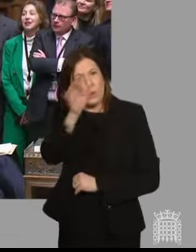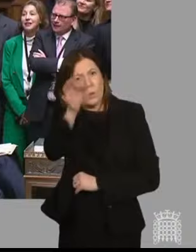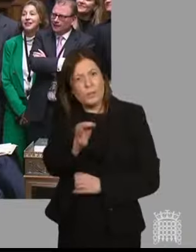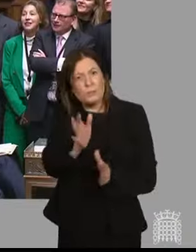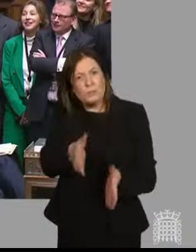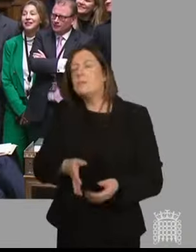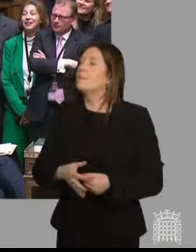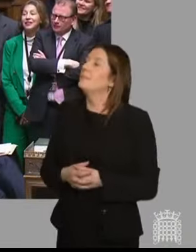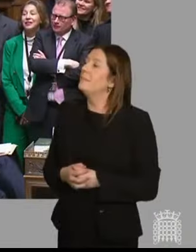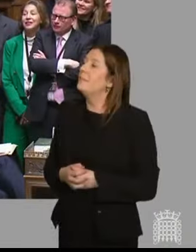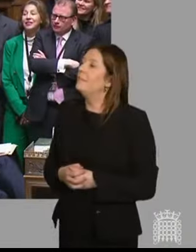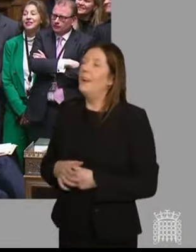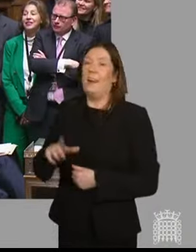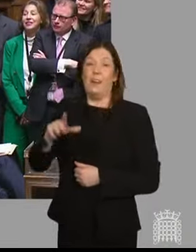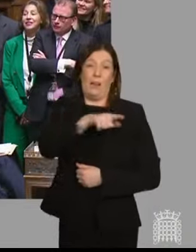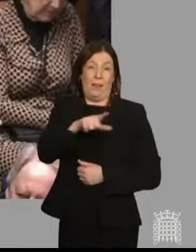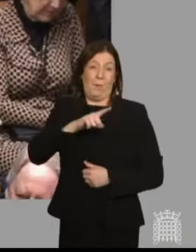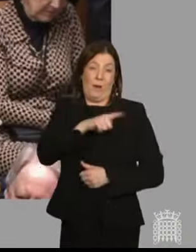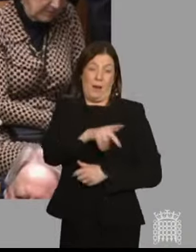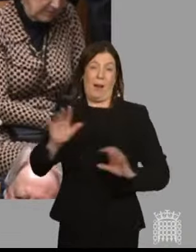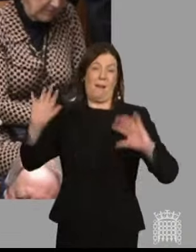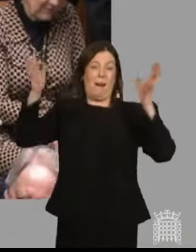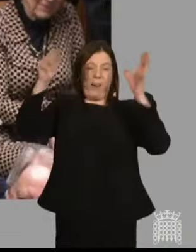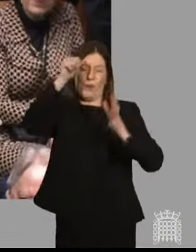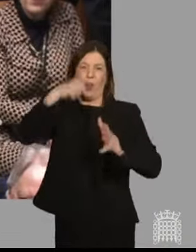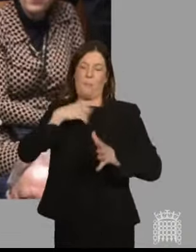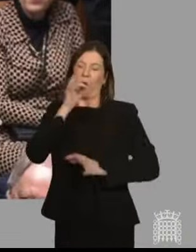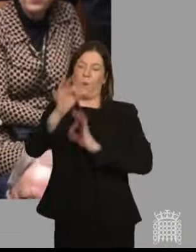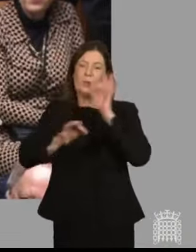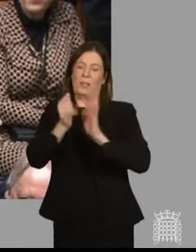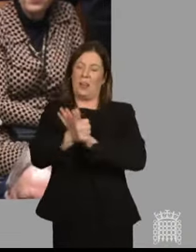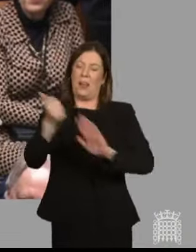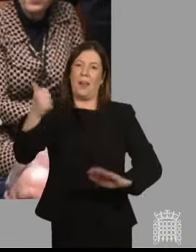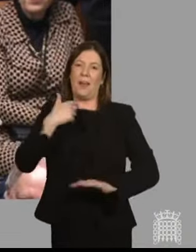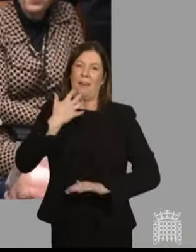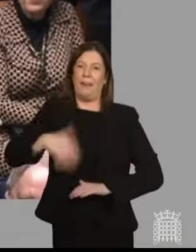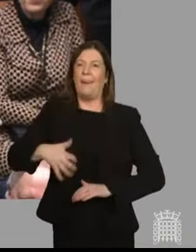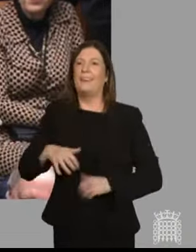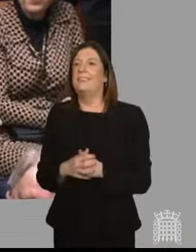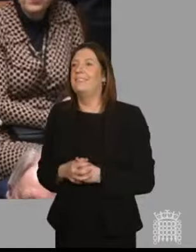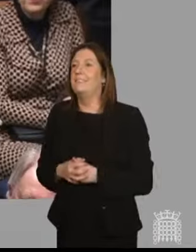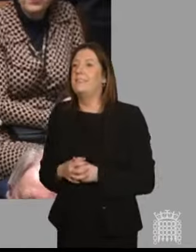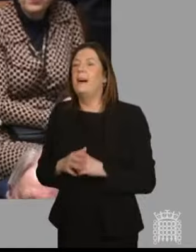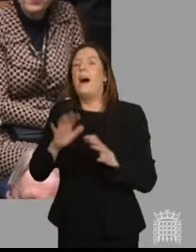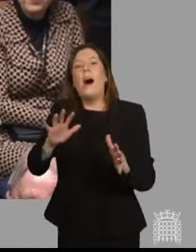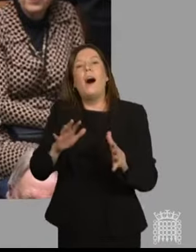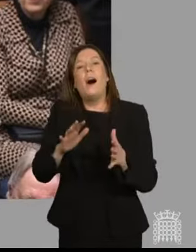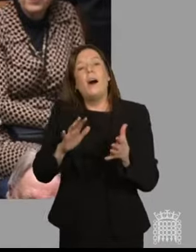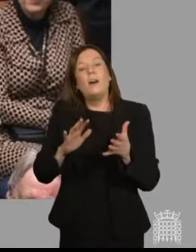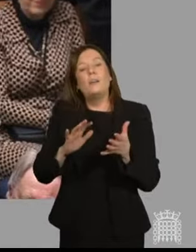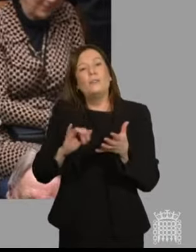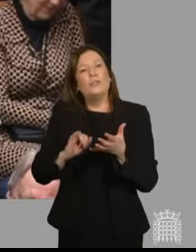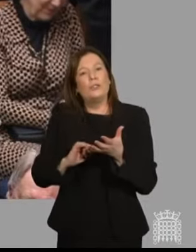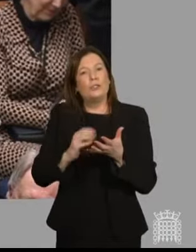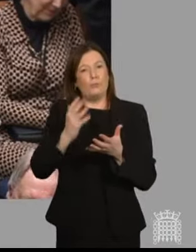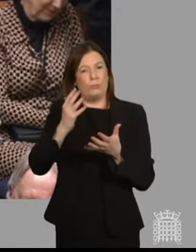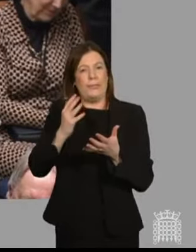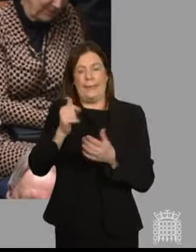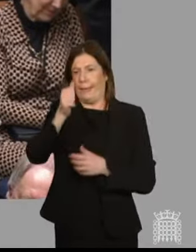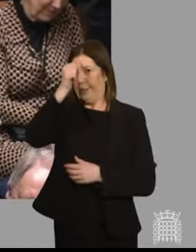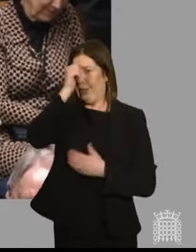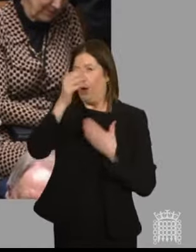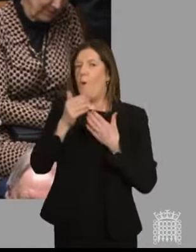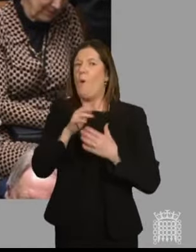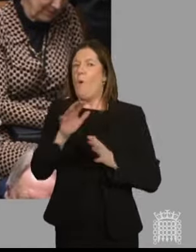anyway. It's almost spring when a young man's fancy turns to tax. In Scotland, the Nationalists have decided